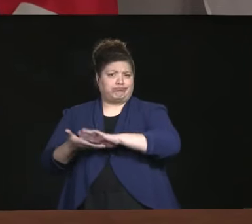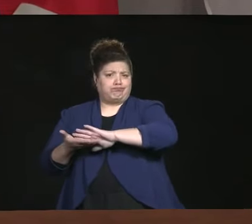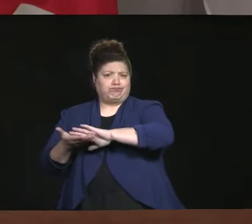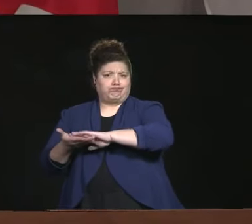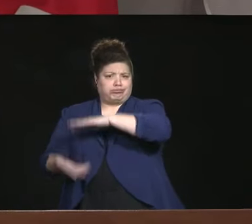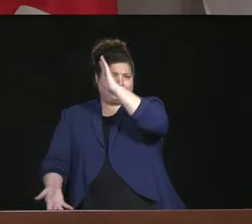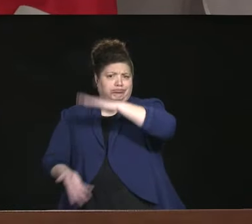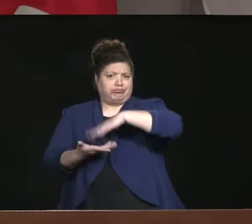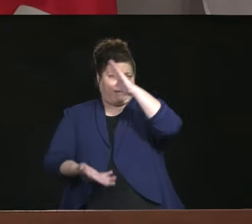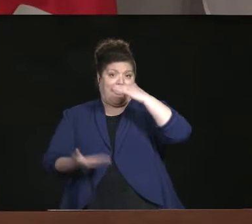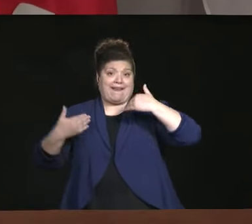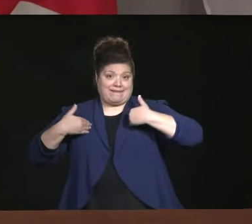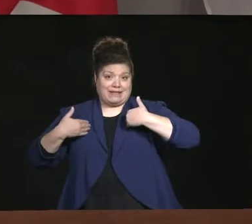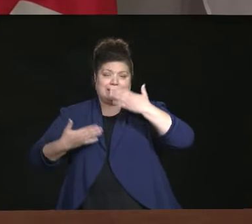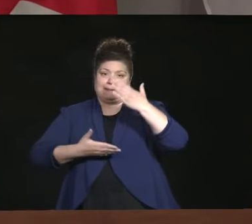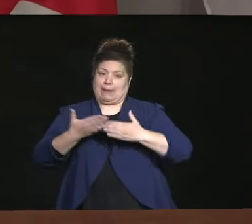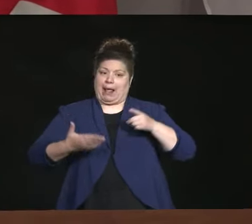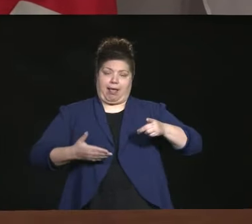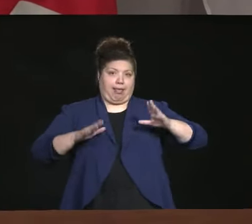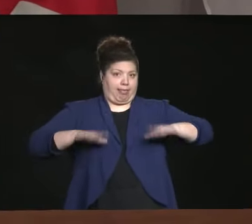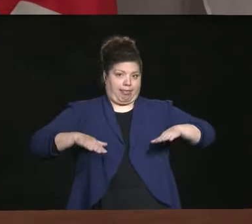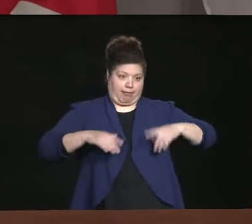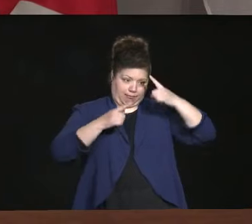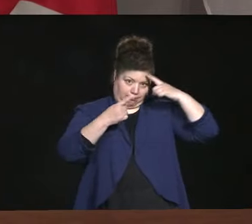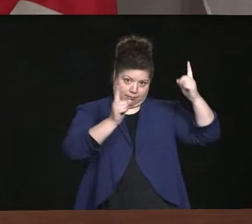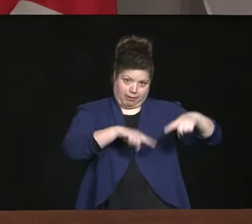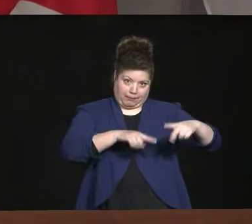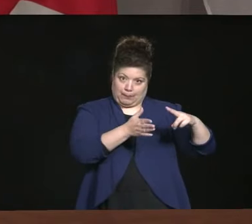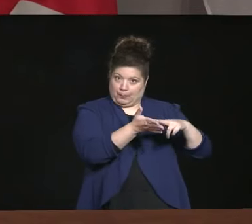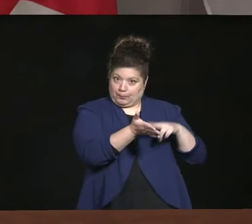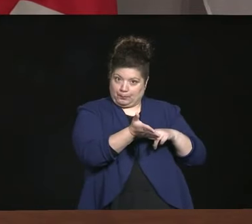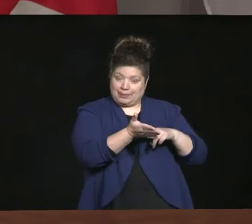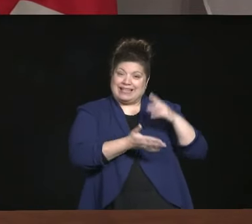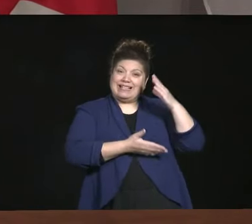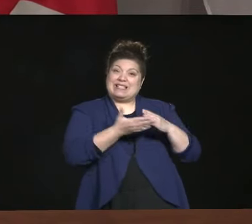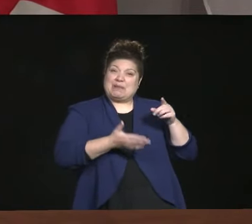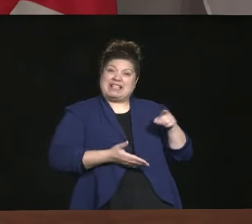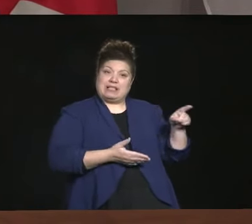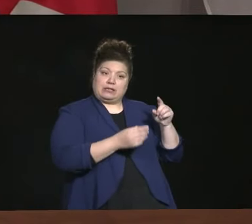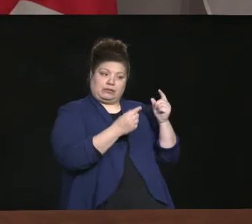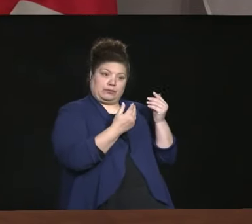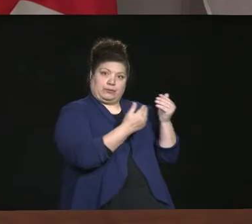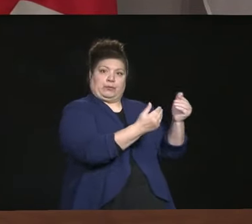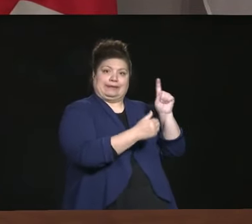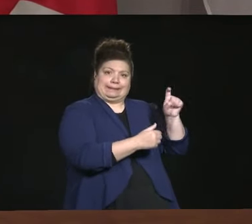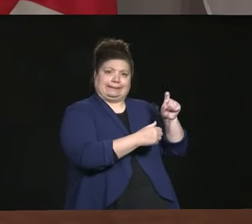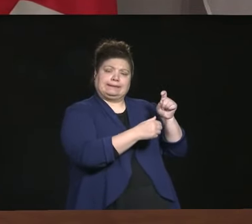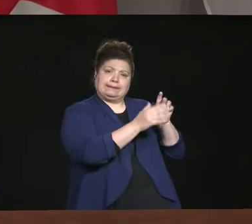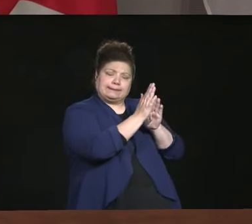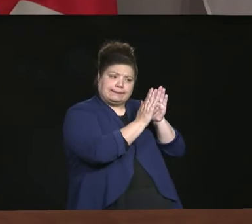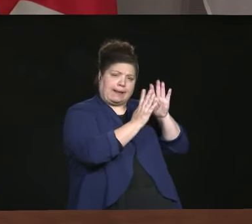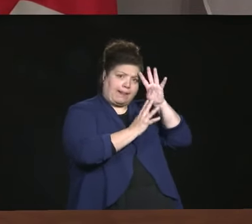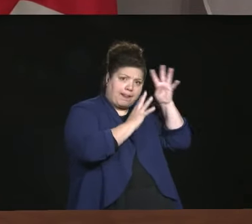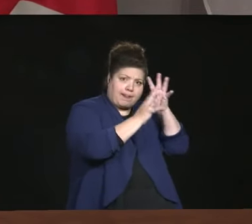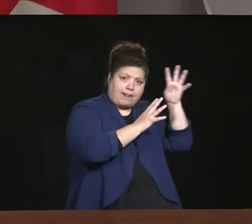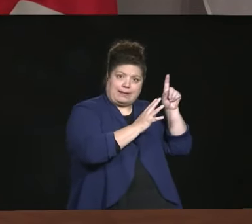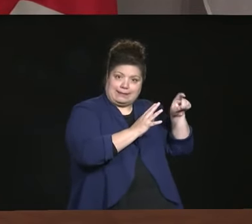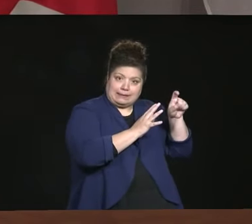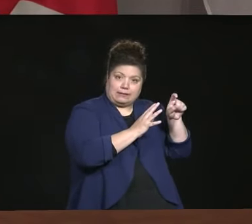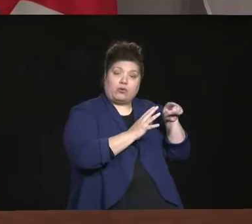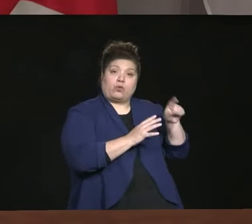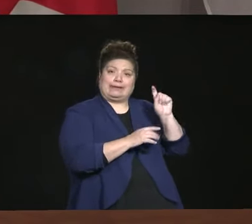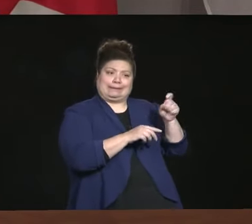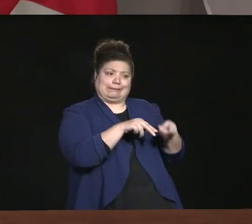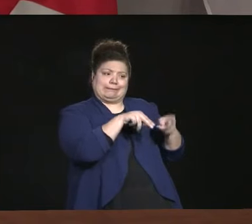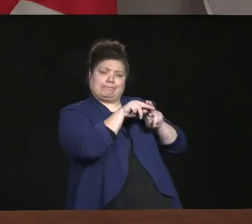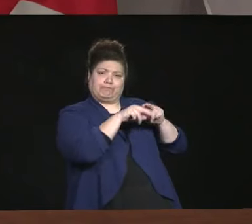authorized, or for companies whose products need a little more development or who need help scaling up. If you tell us